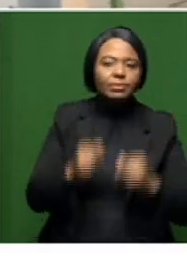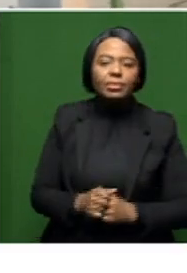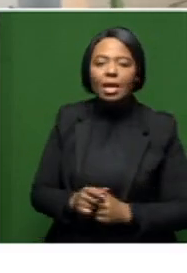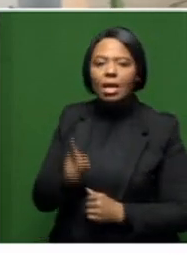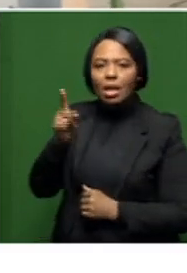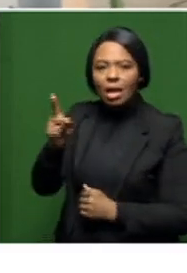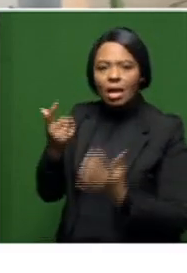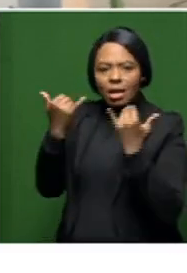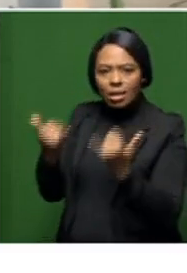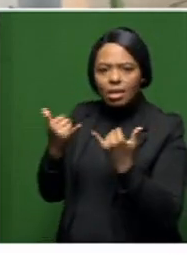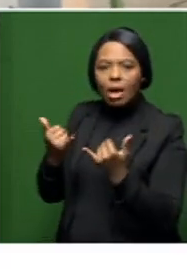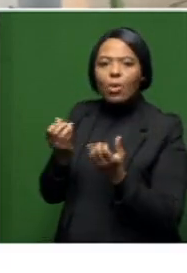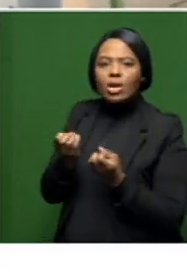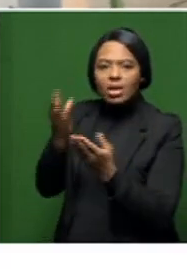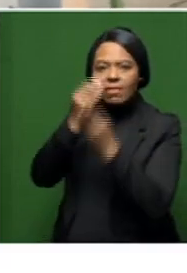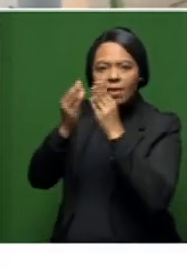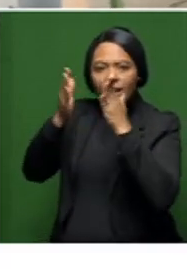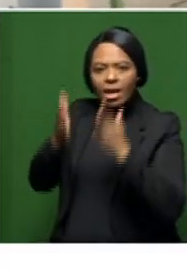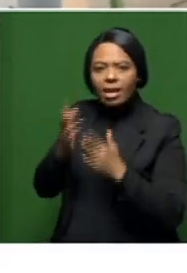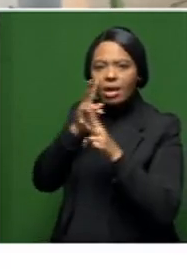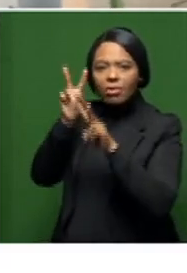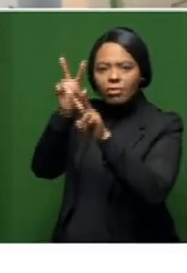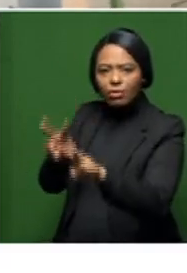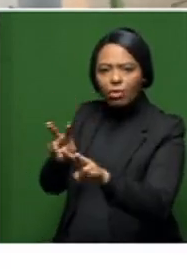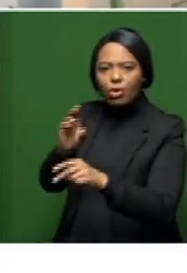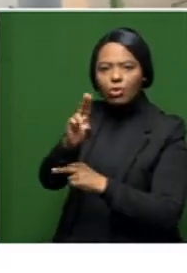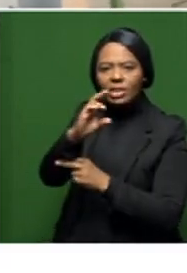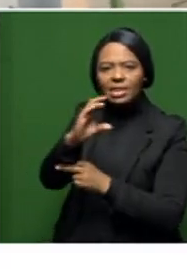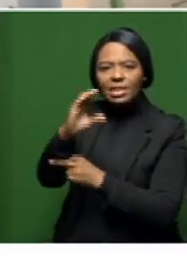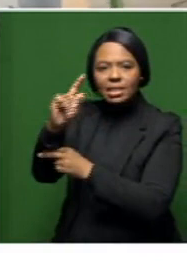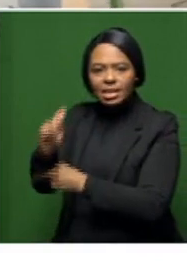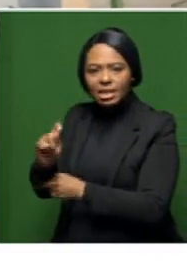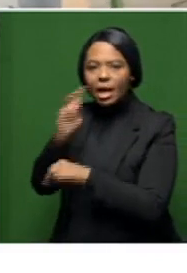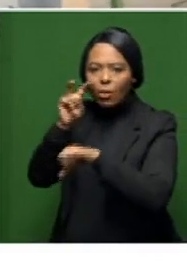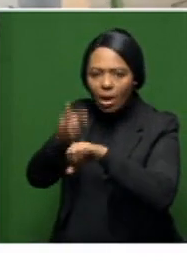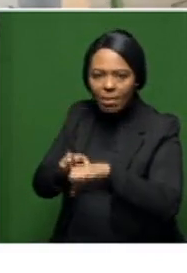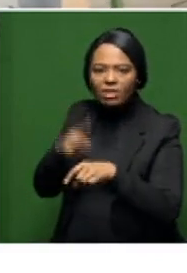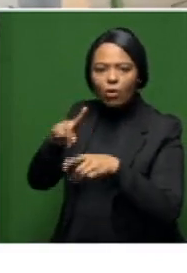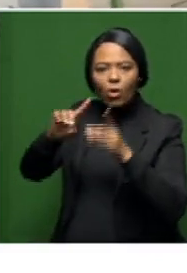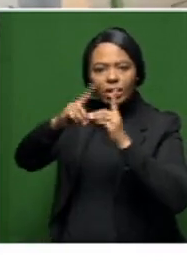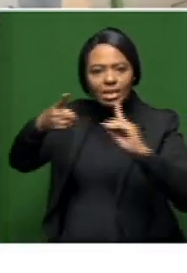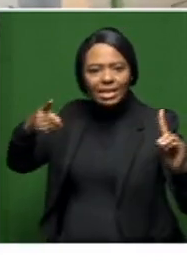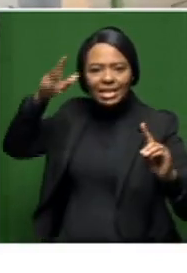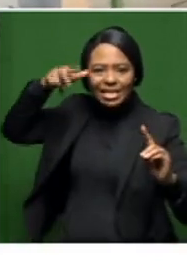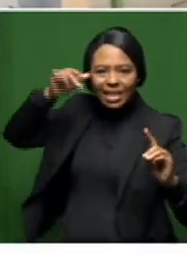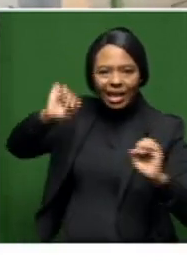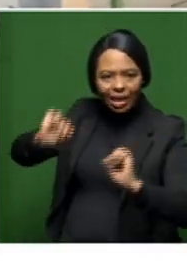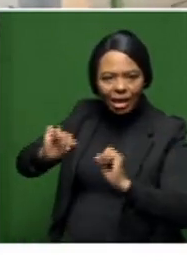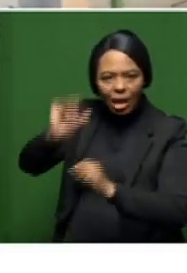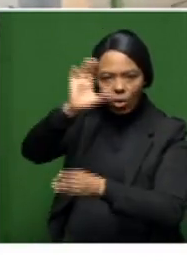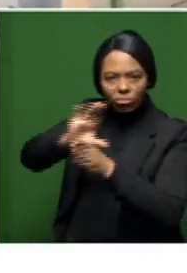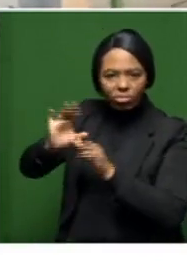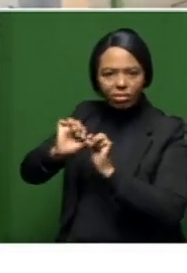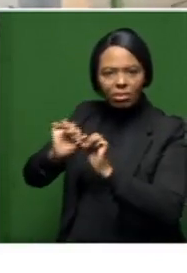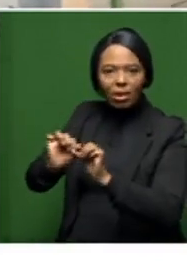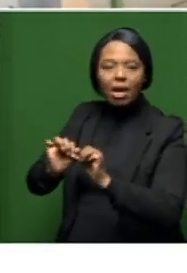to give learners a view into the UCT's requirements for their degree of choice, and will also link to additional universities'